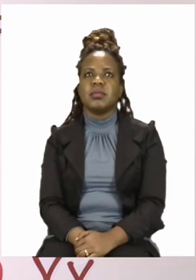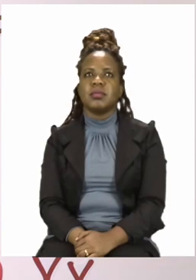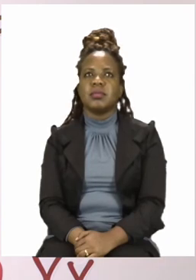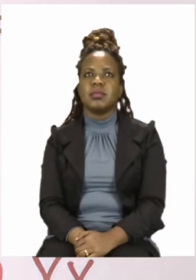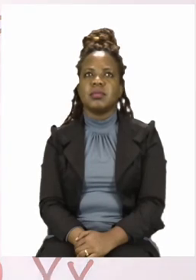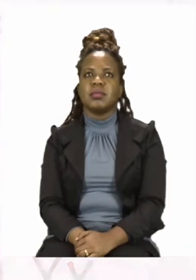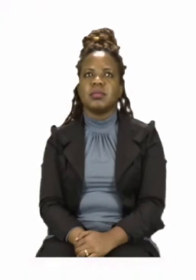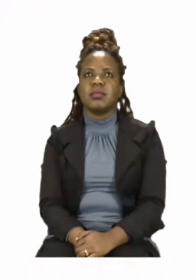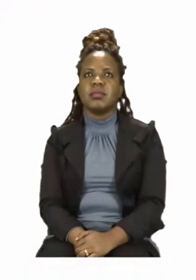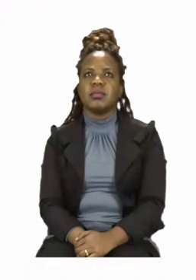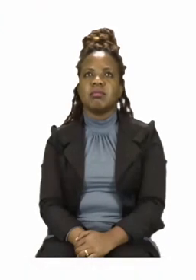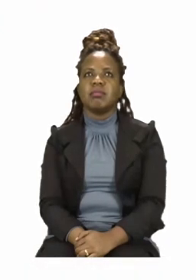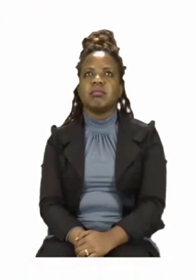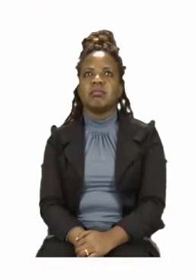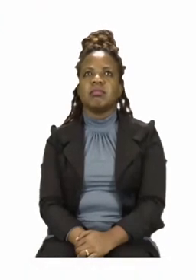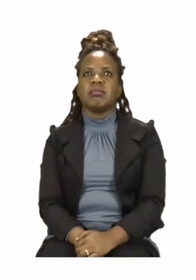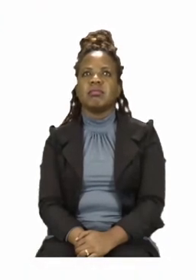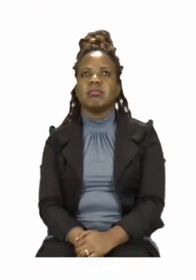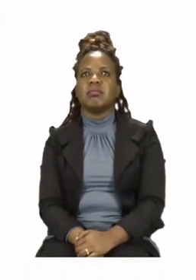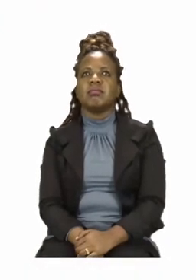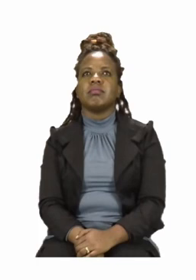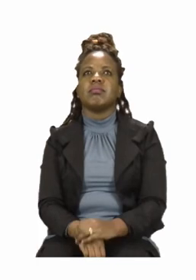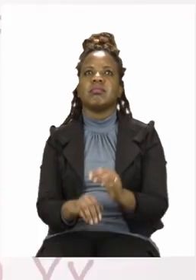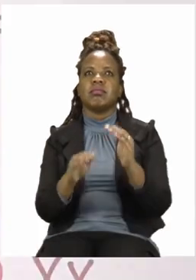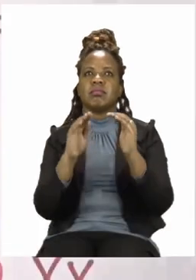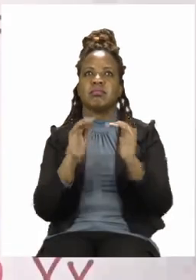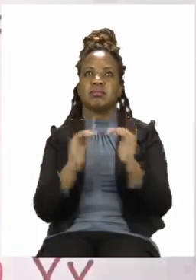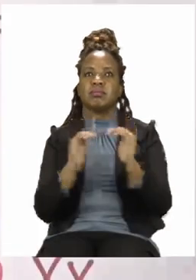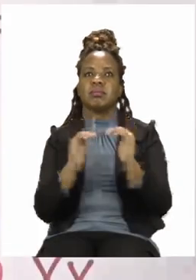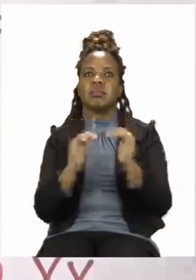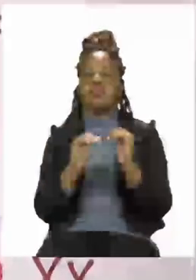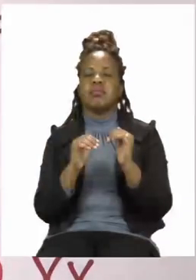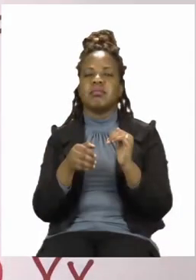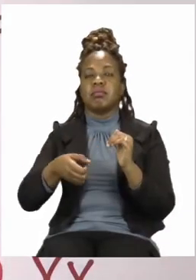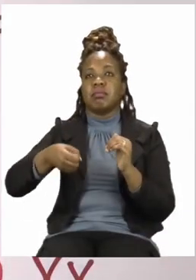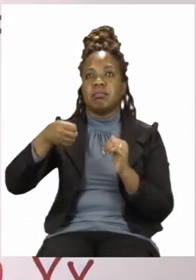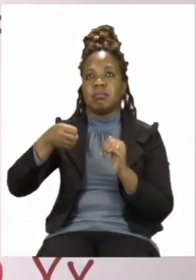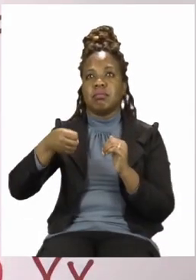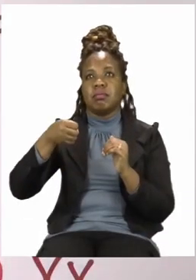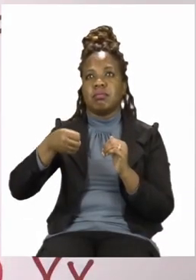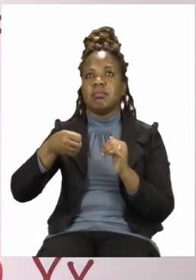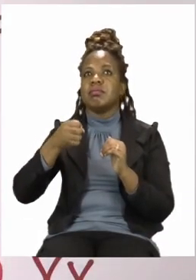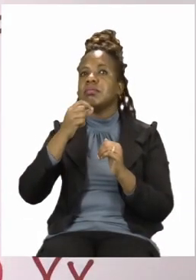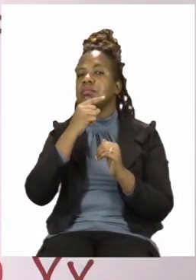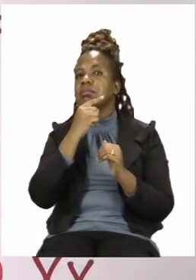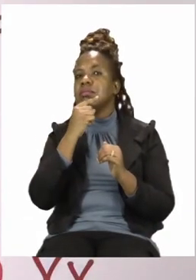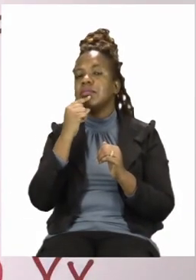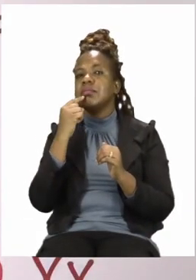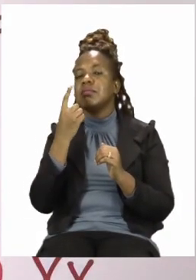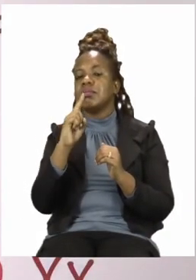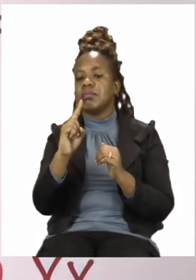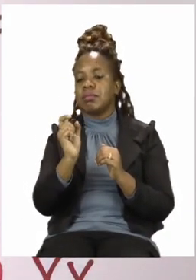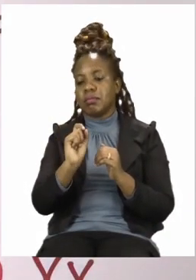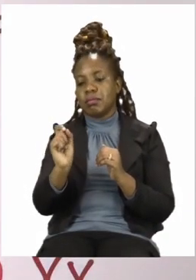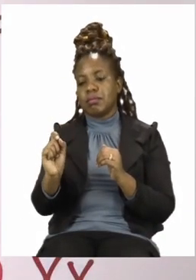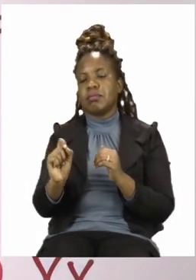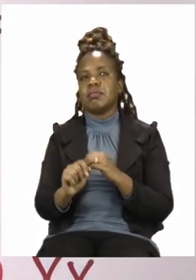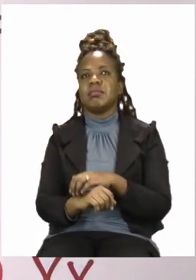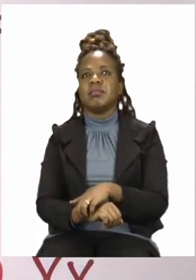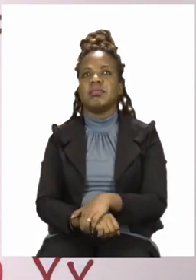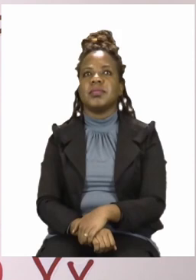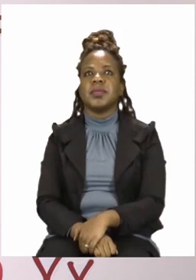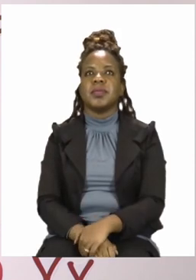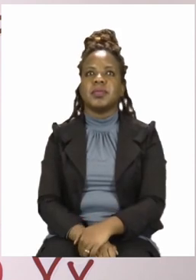things in and they use it, but the word we have is the word bay.